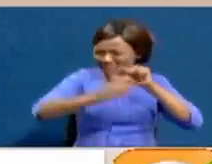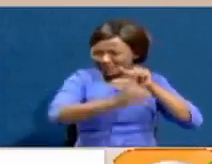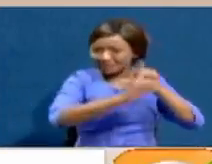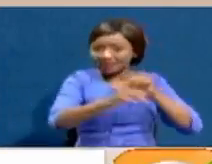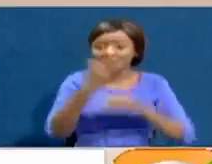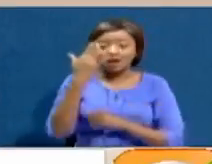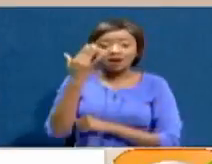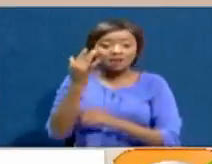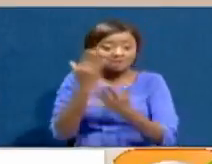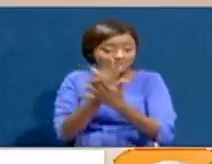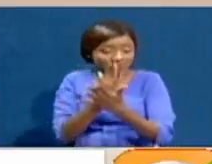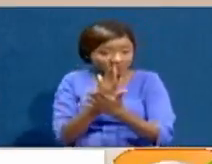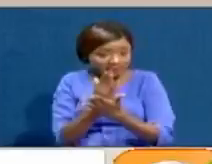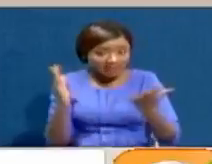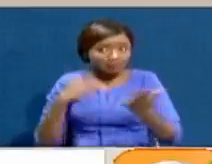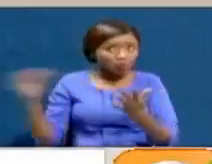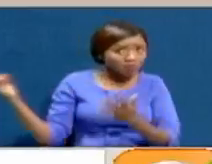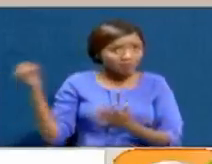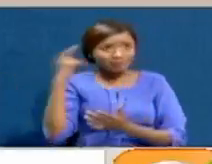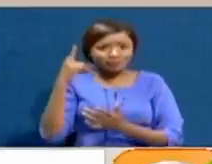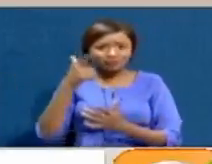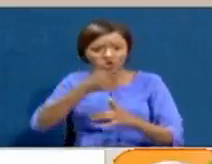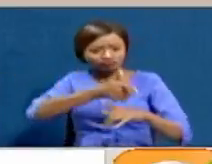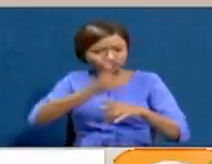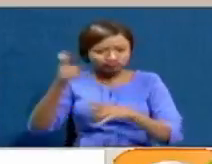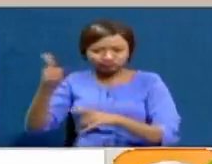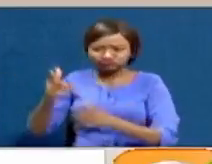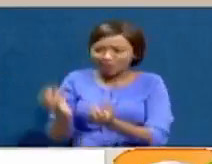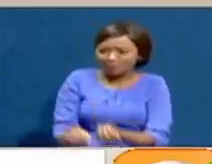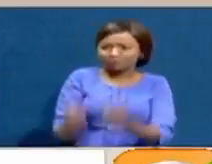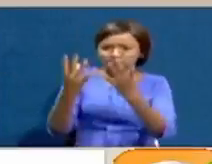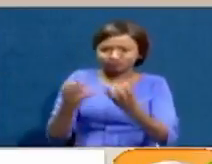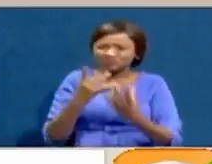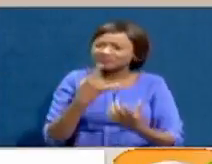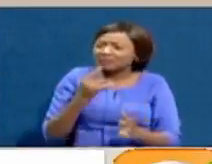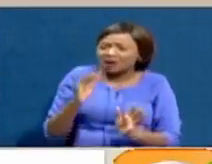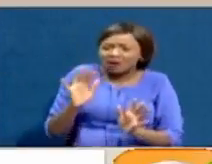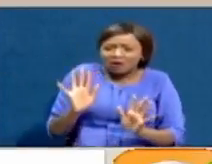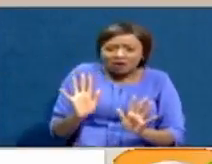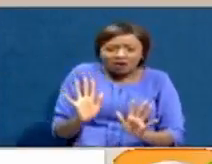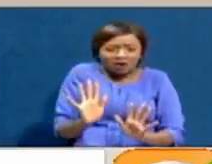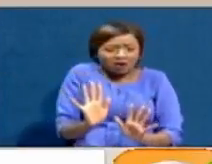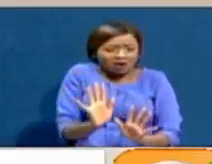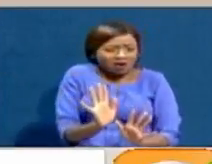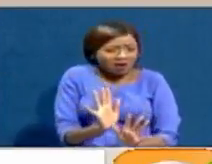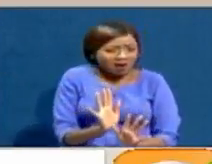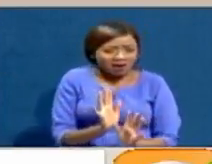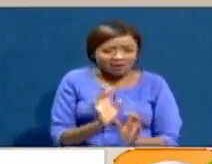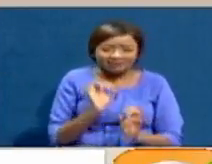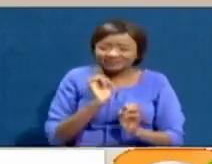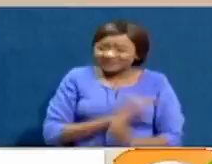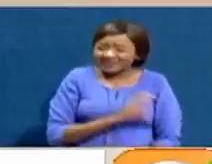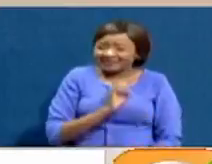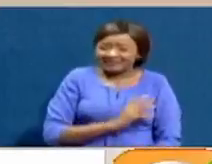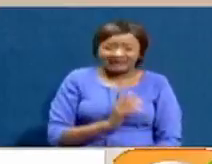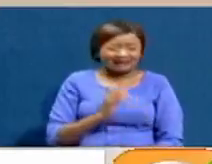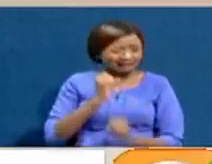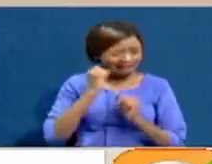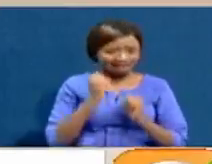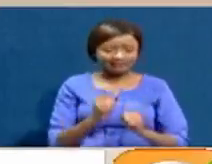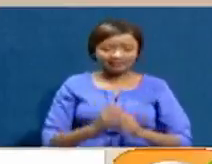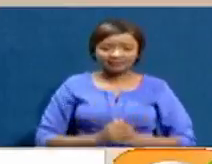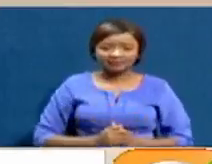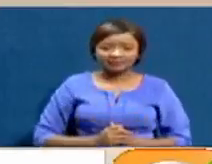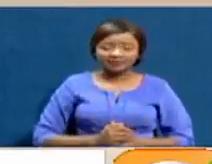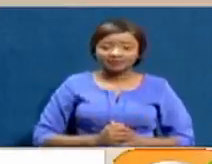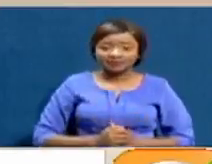All those who heard the heavy gunfire and explosion describing it as the most horrific experience ever. And as